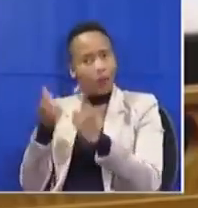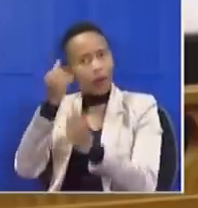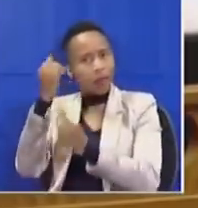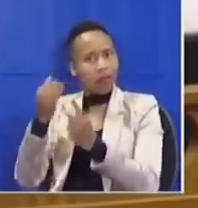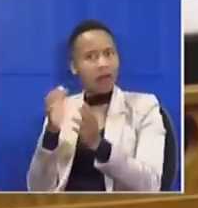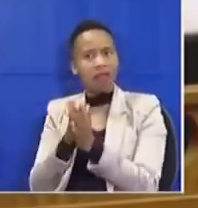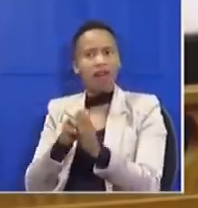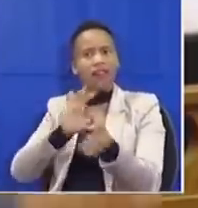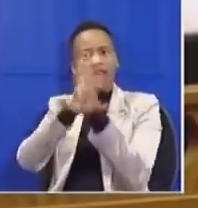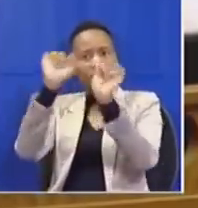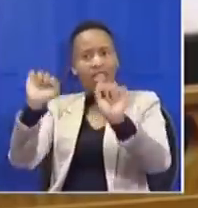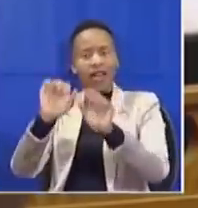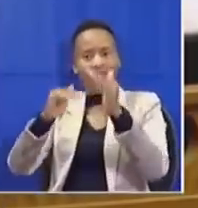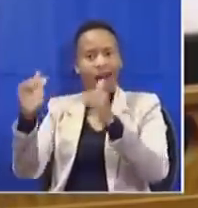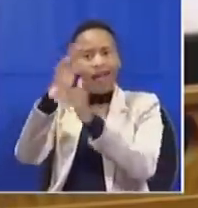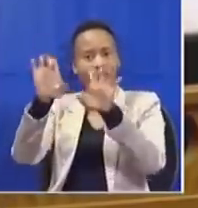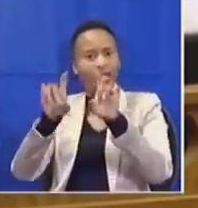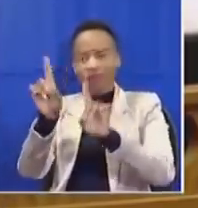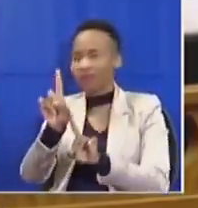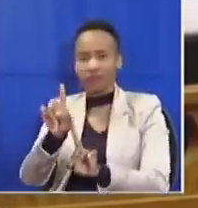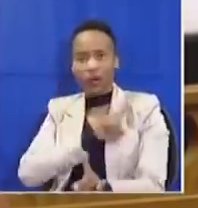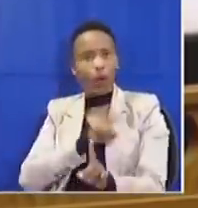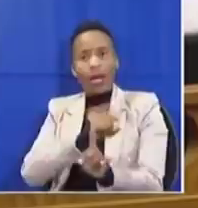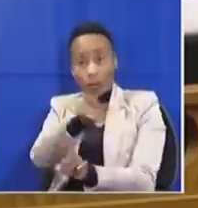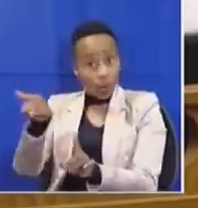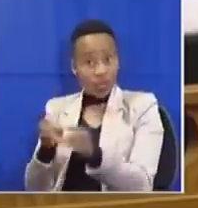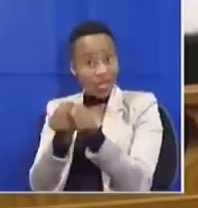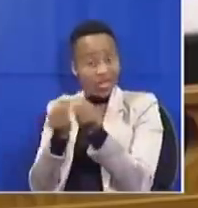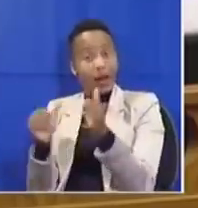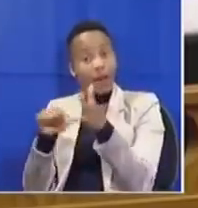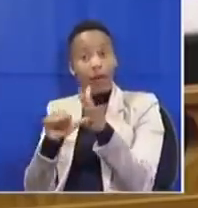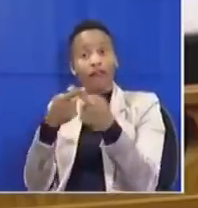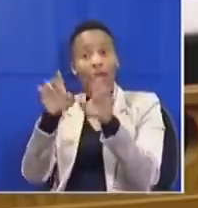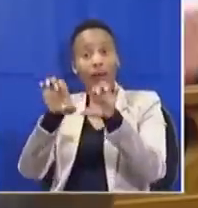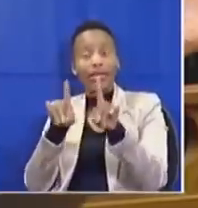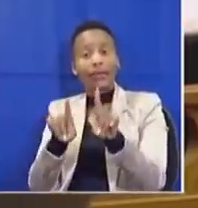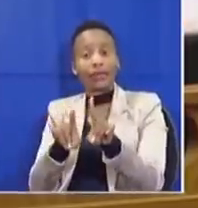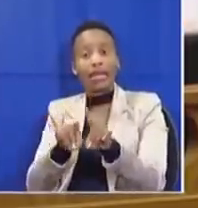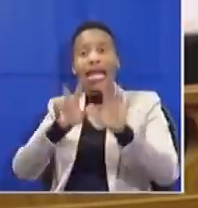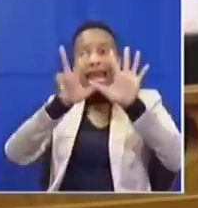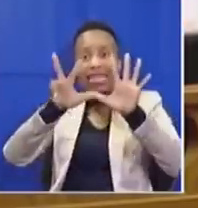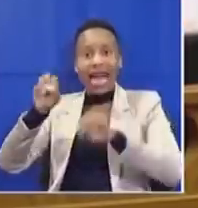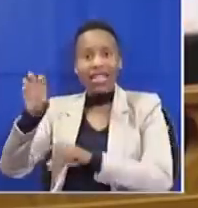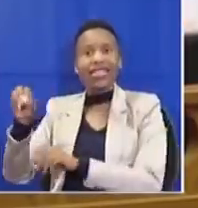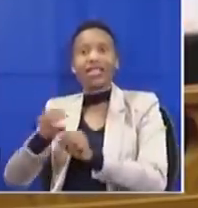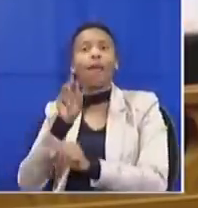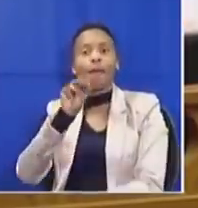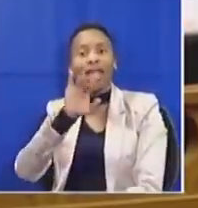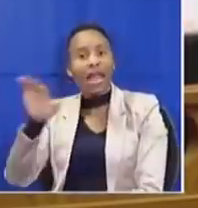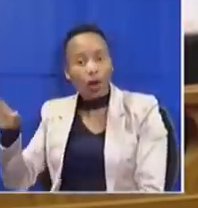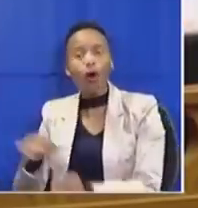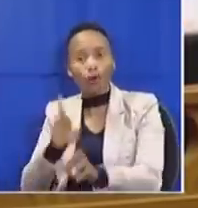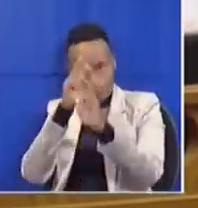higher education. It was detrimental to that goal. 800 million rand, Honourable Ndlozi, could